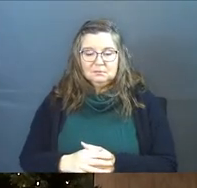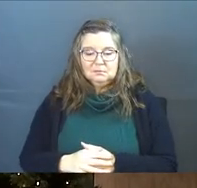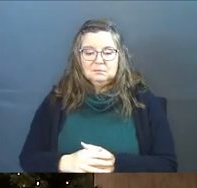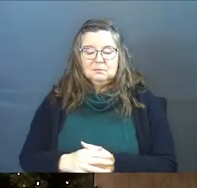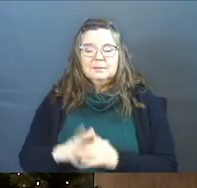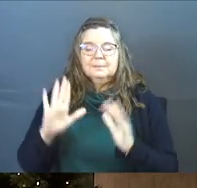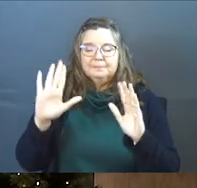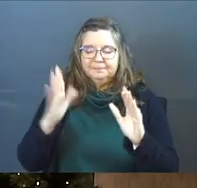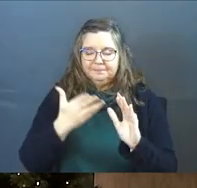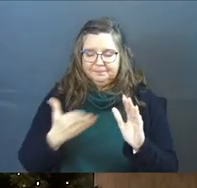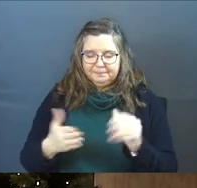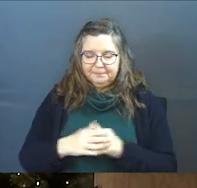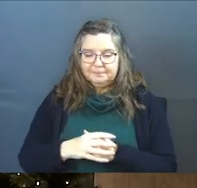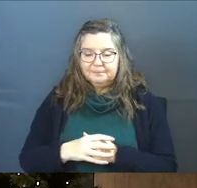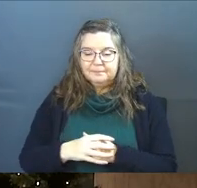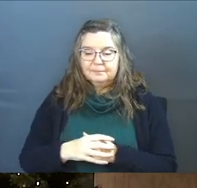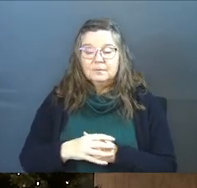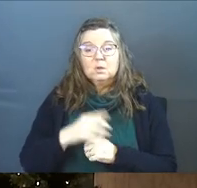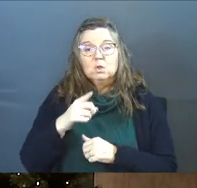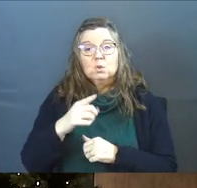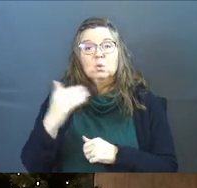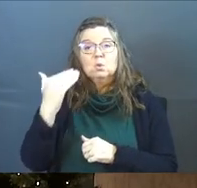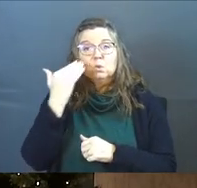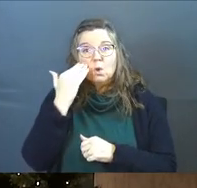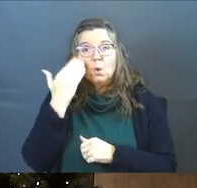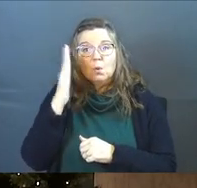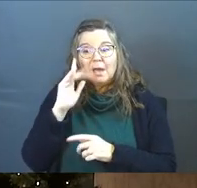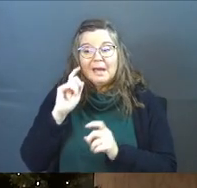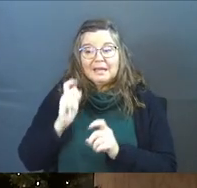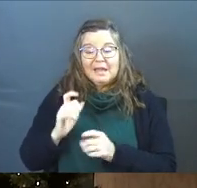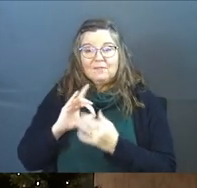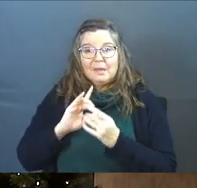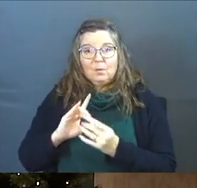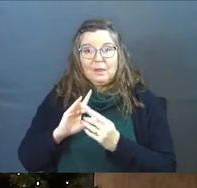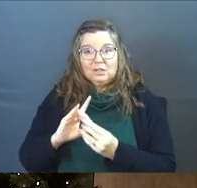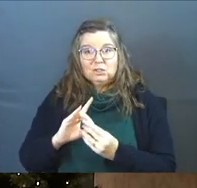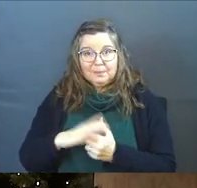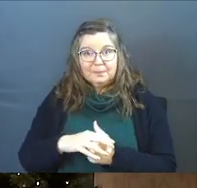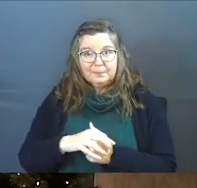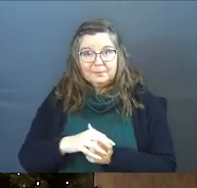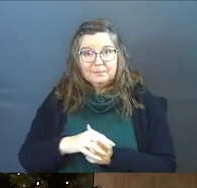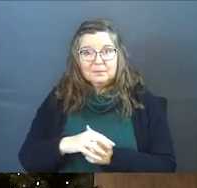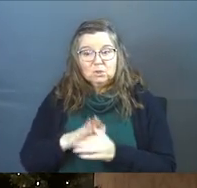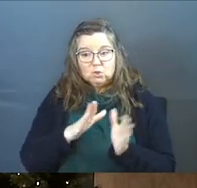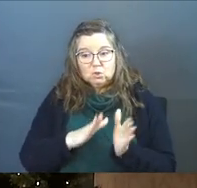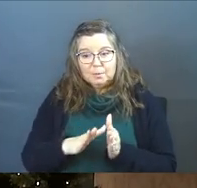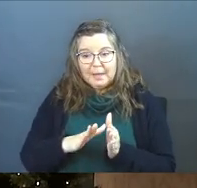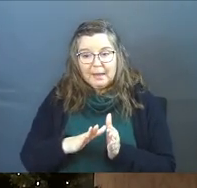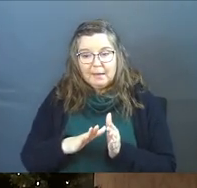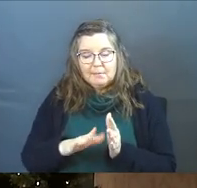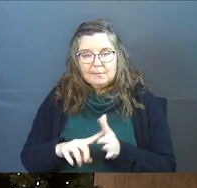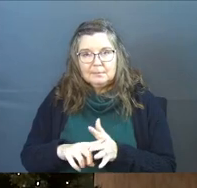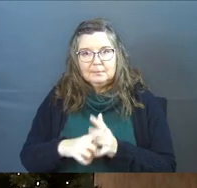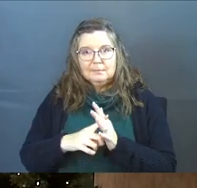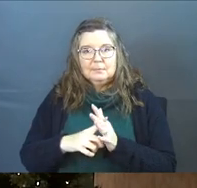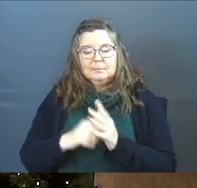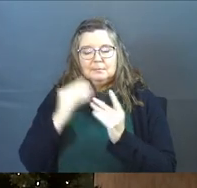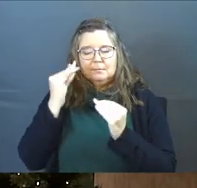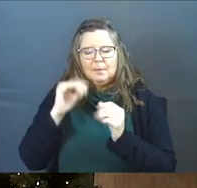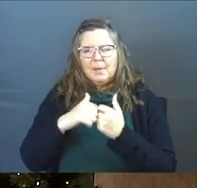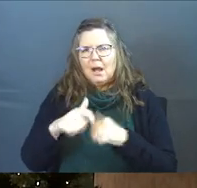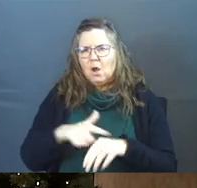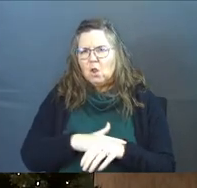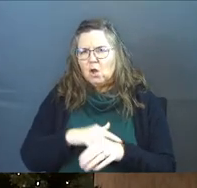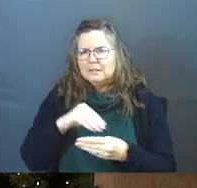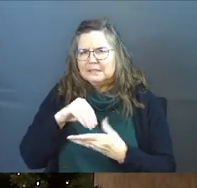And here's the thing. You know God gave him that relationship to plant a seed in him. But